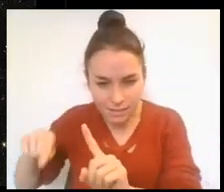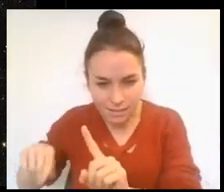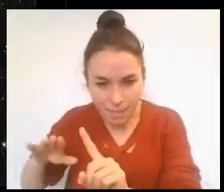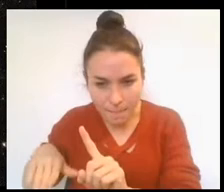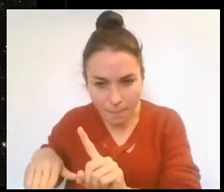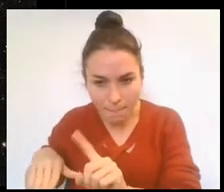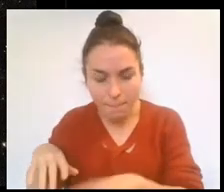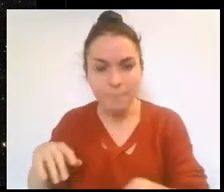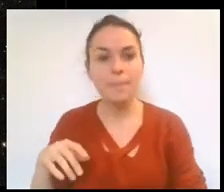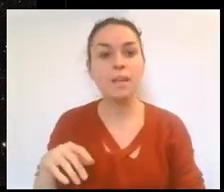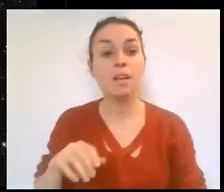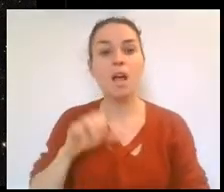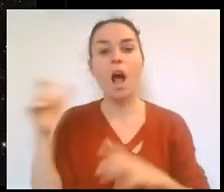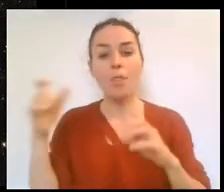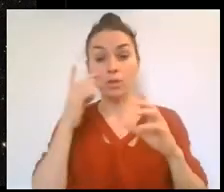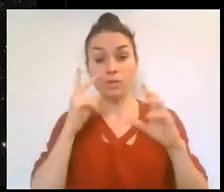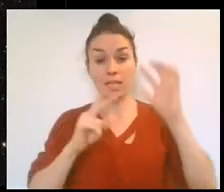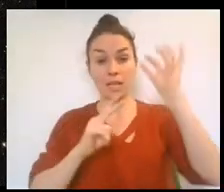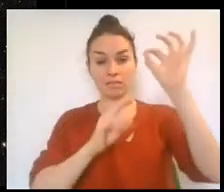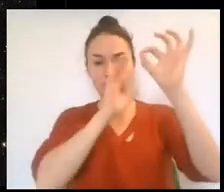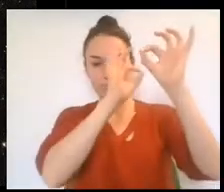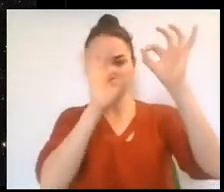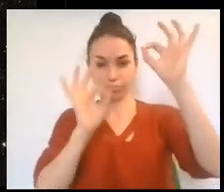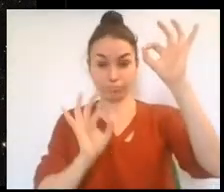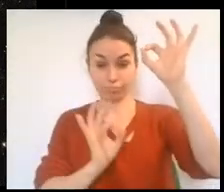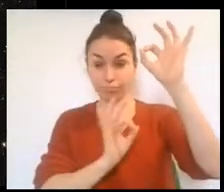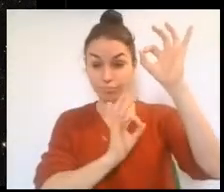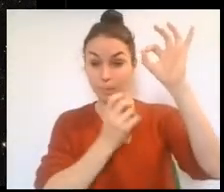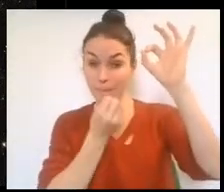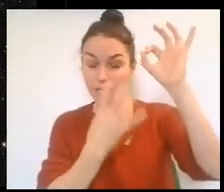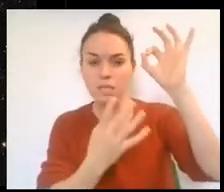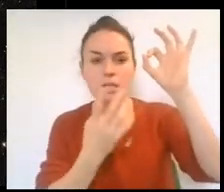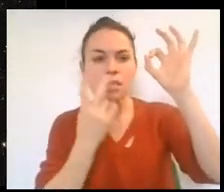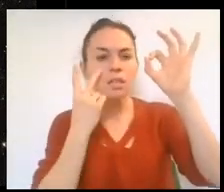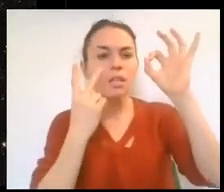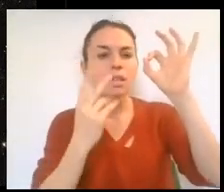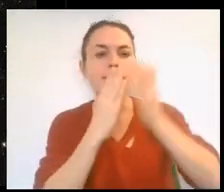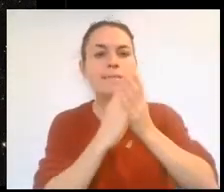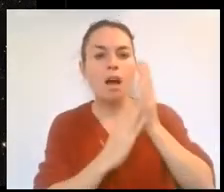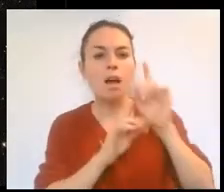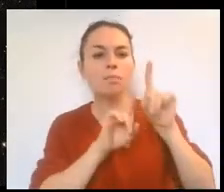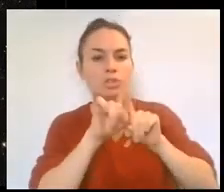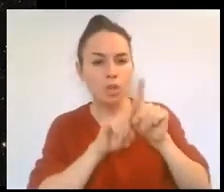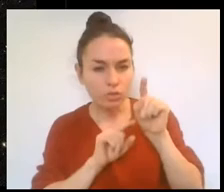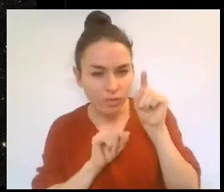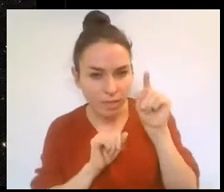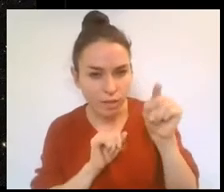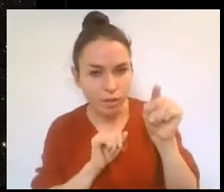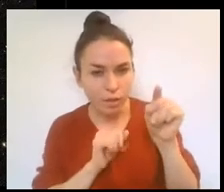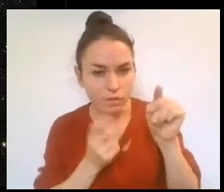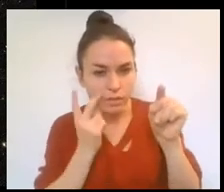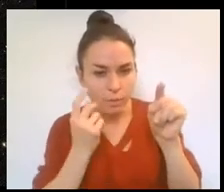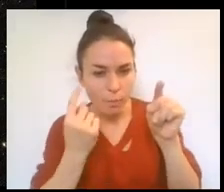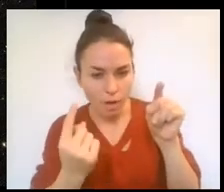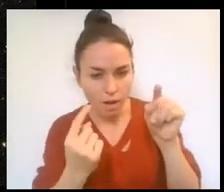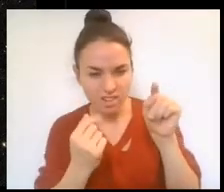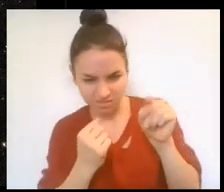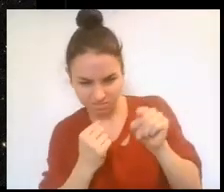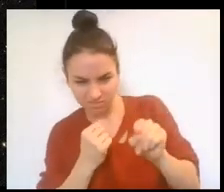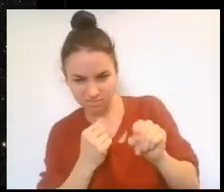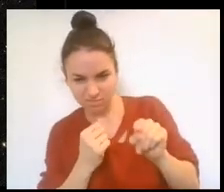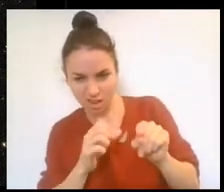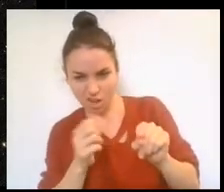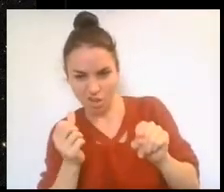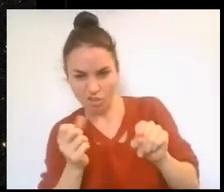objects, there are just a few stars here. There's one, and there's one.